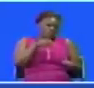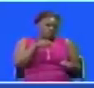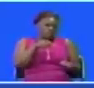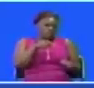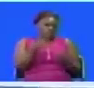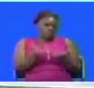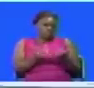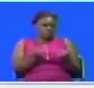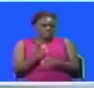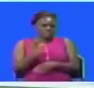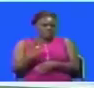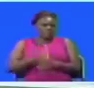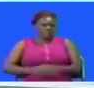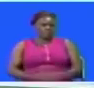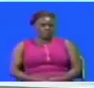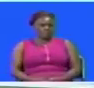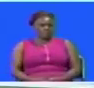little charges.